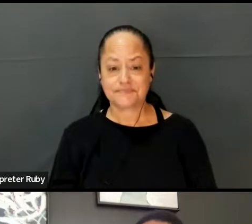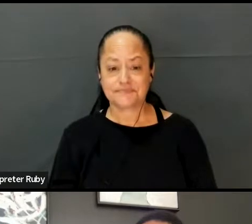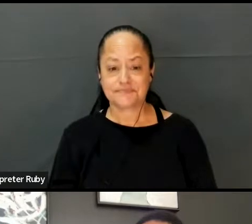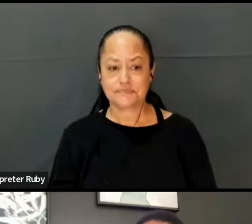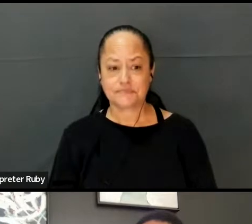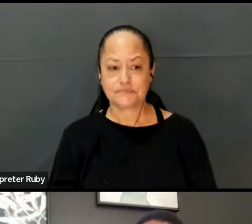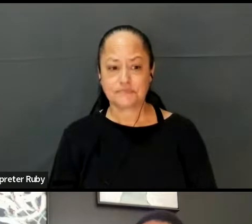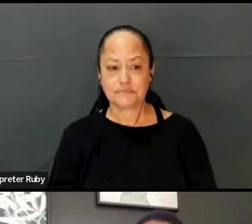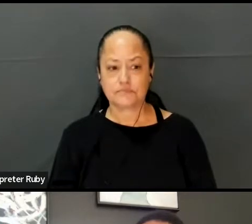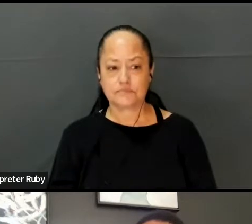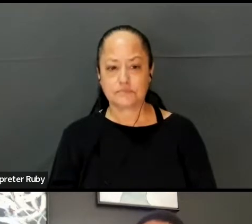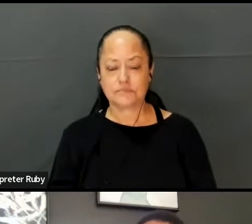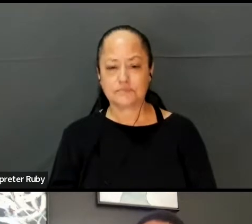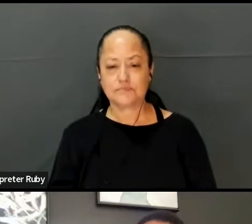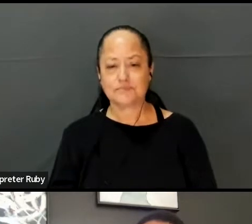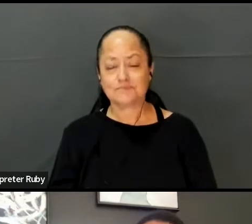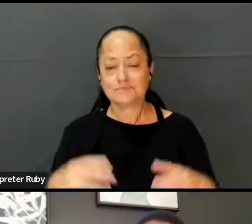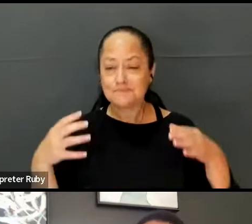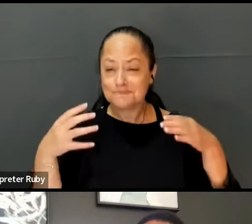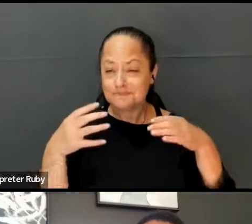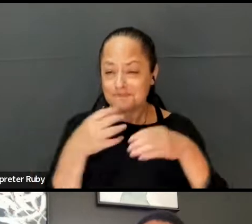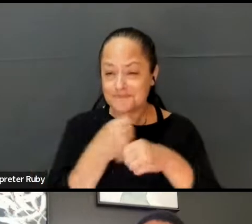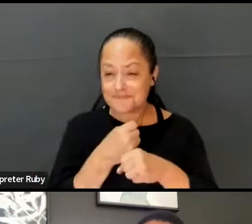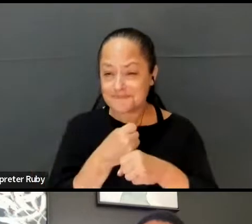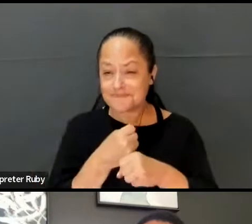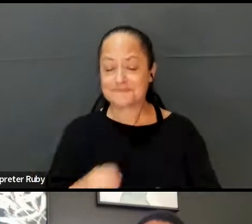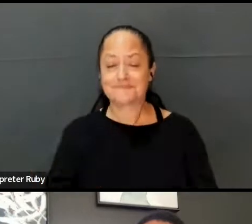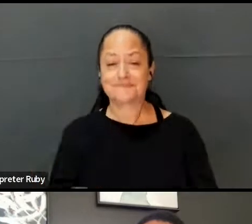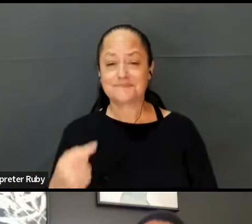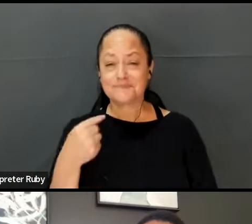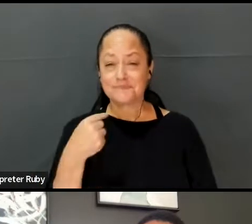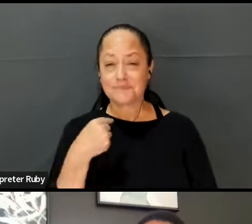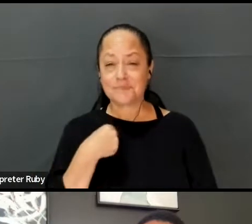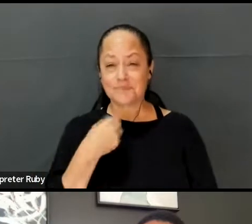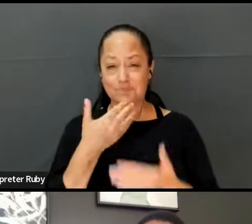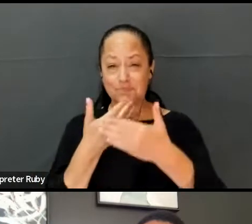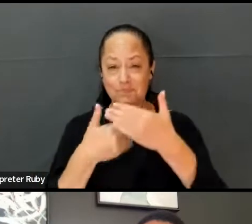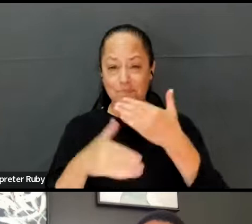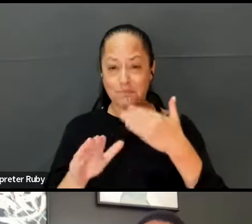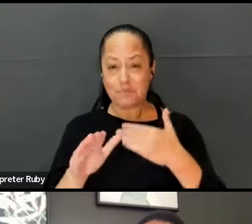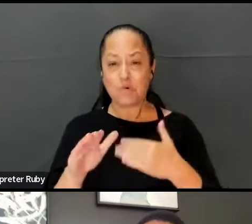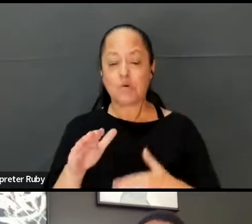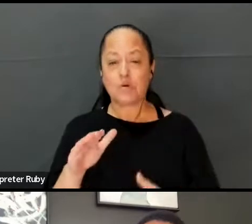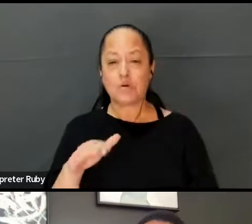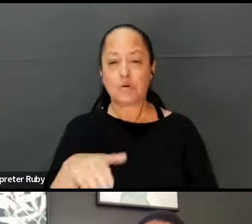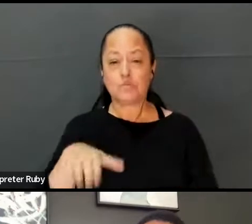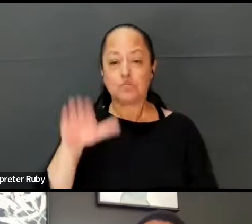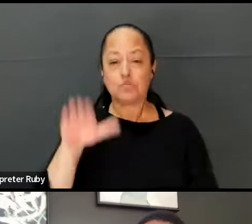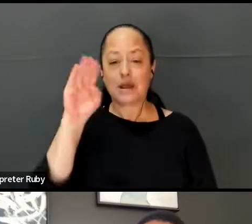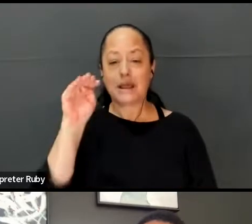Trying to put it in a nutshell, I was born and bred in Malaysia